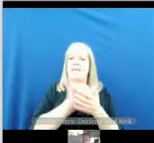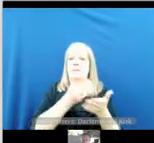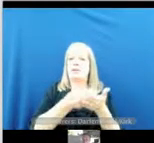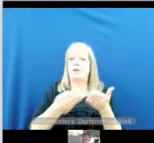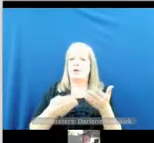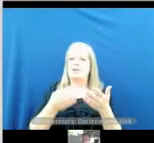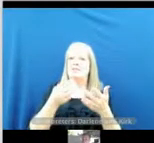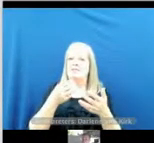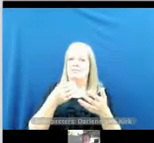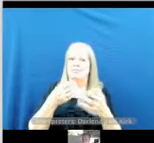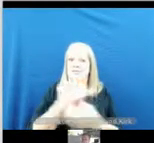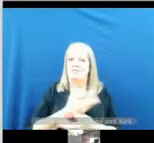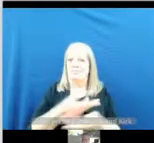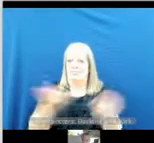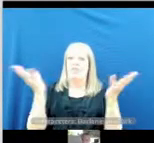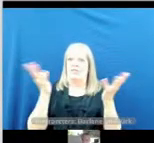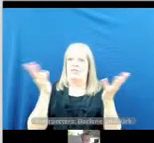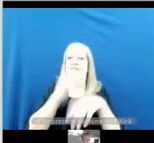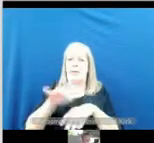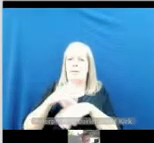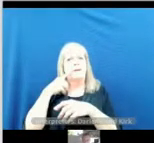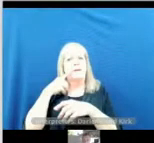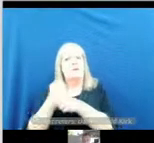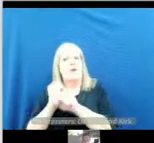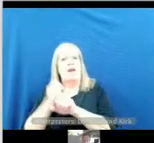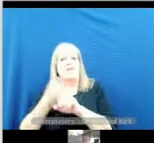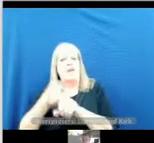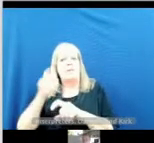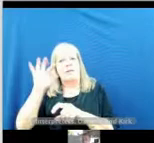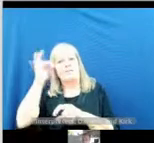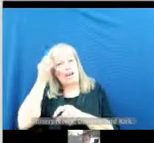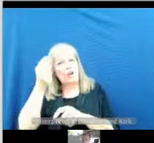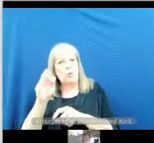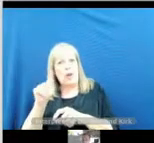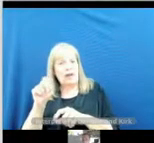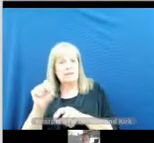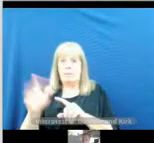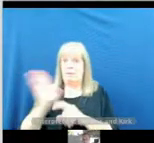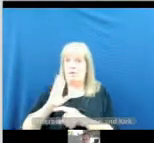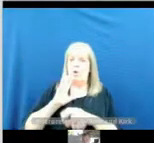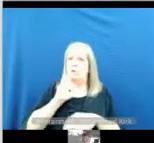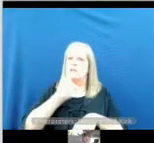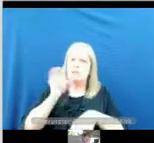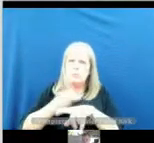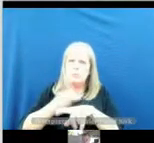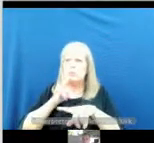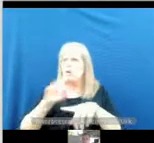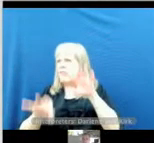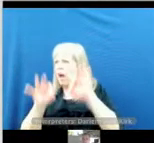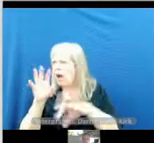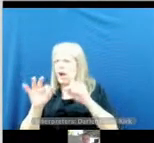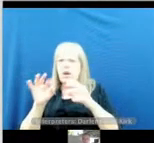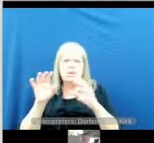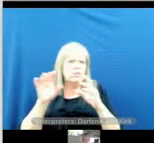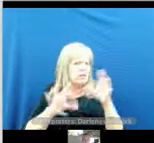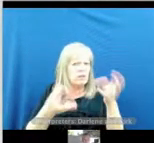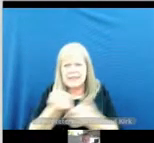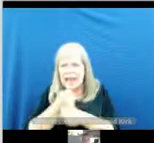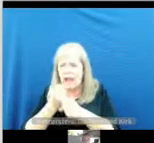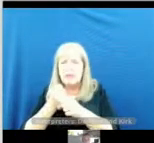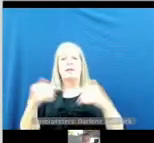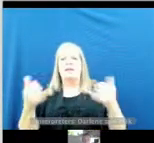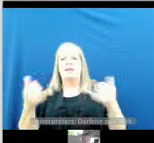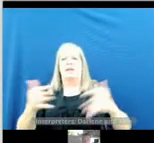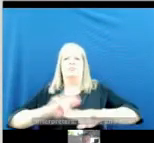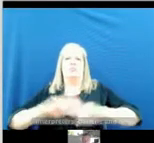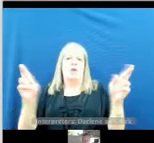federal grant and it was difficult to access. It was difficult to find. Now it's available. There are some video footage